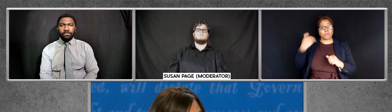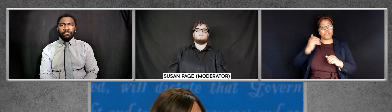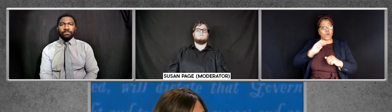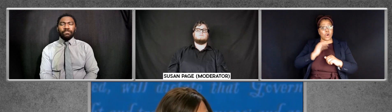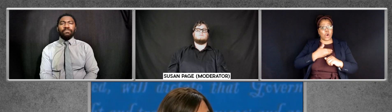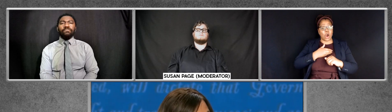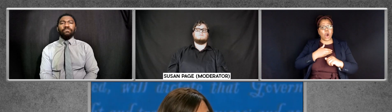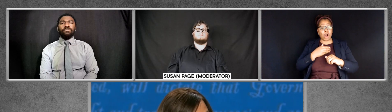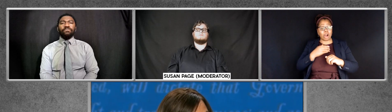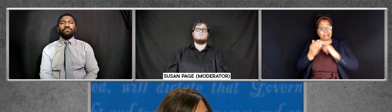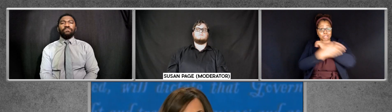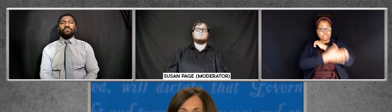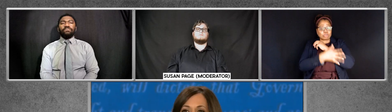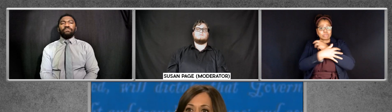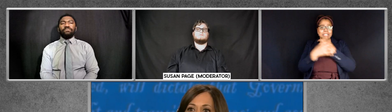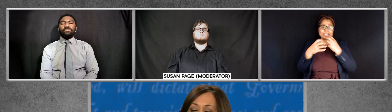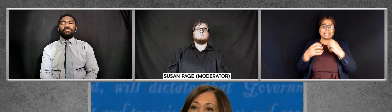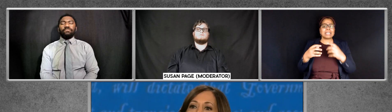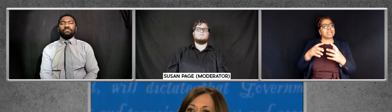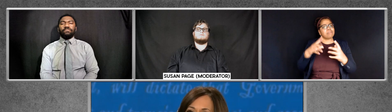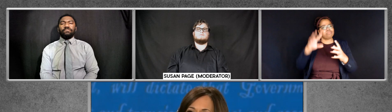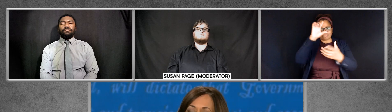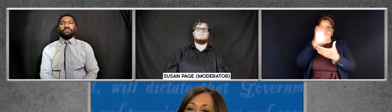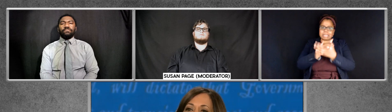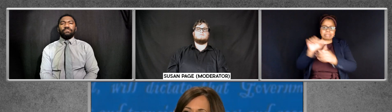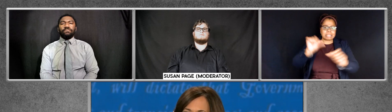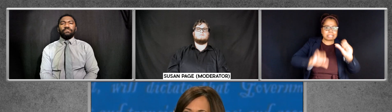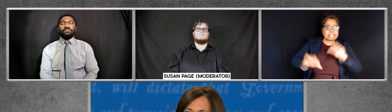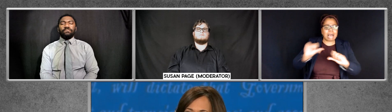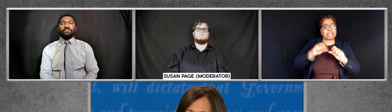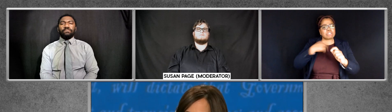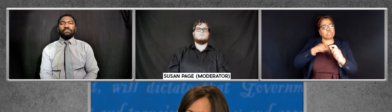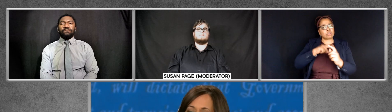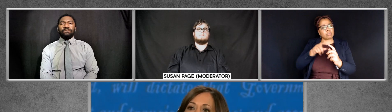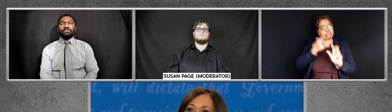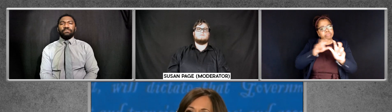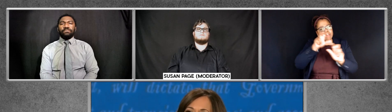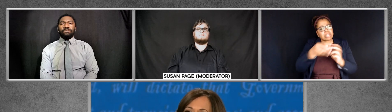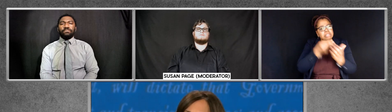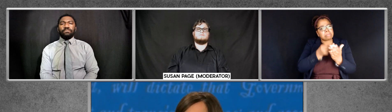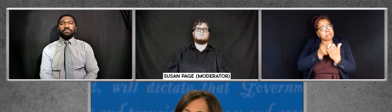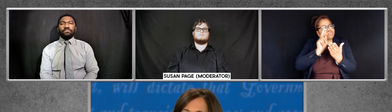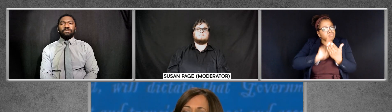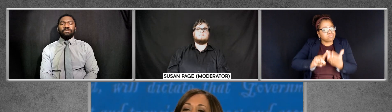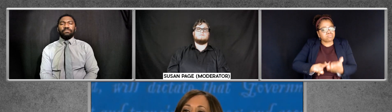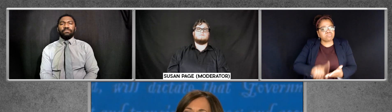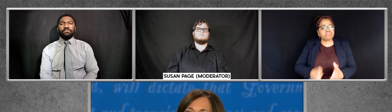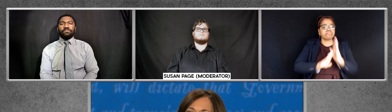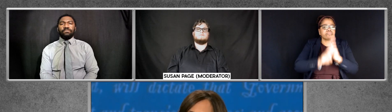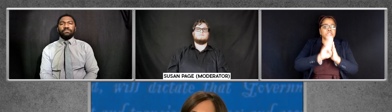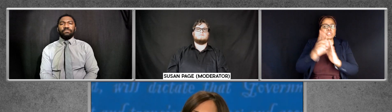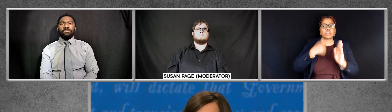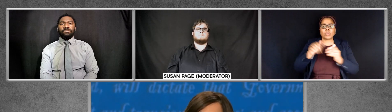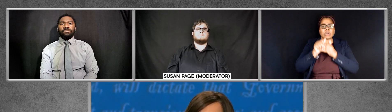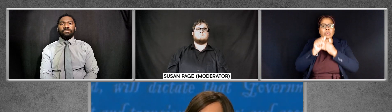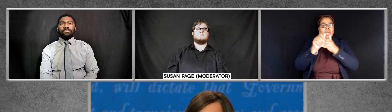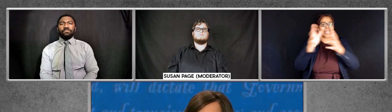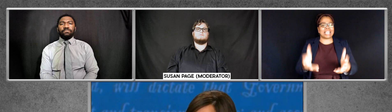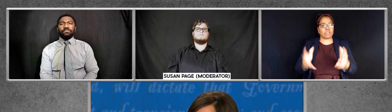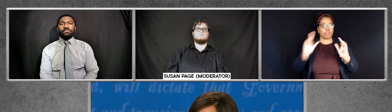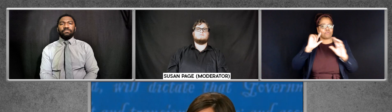in science and invested in research and development so that we were an innovation leader on the